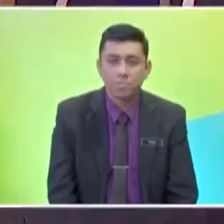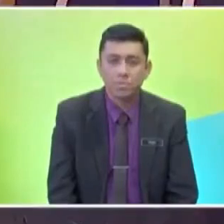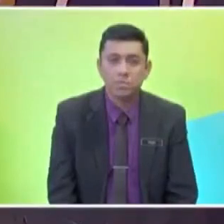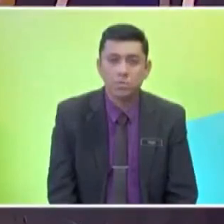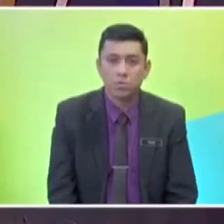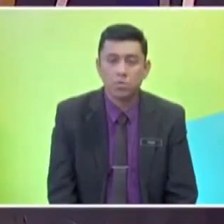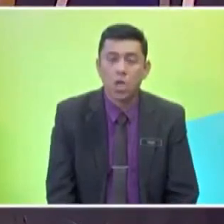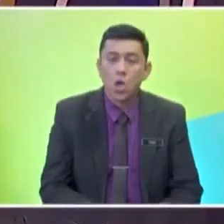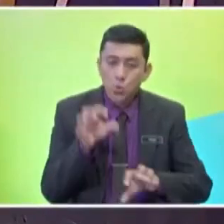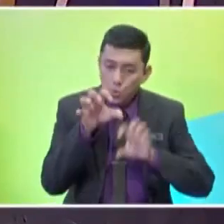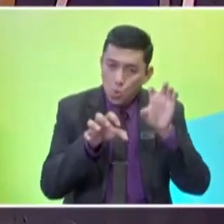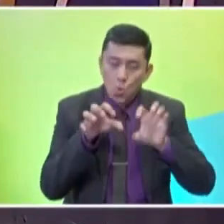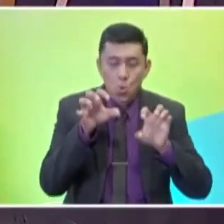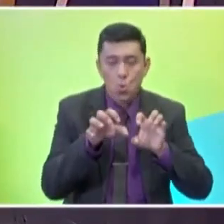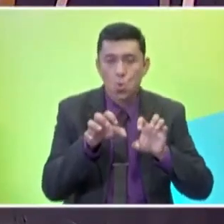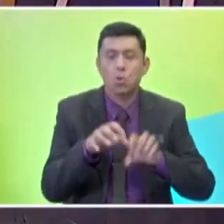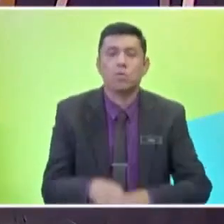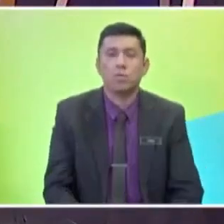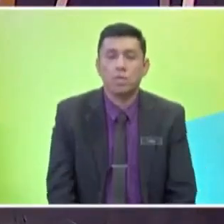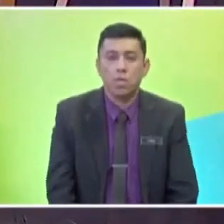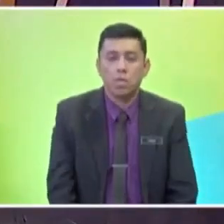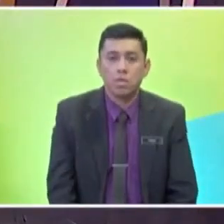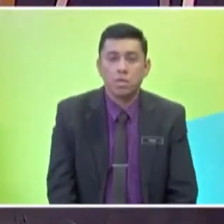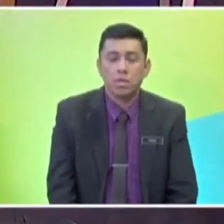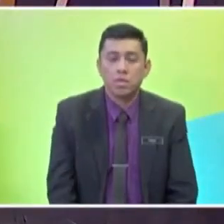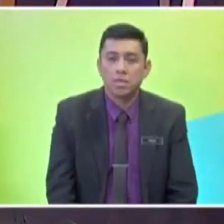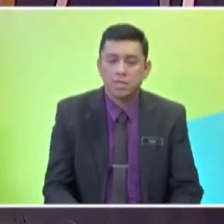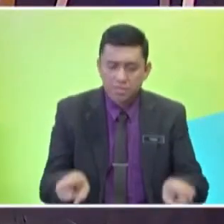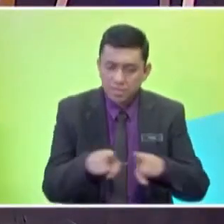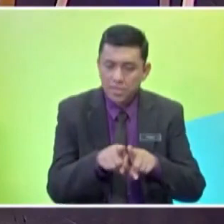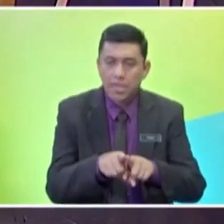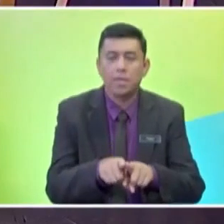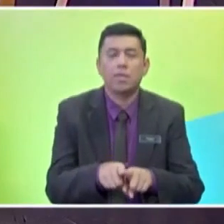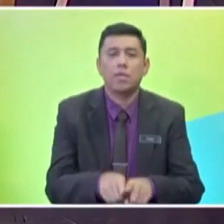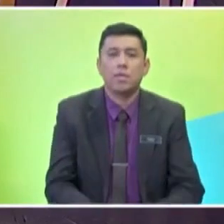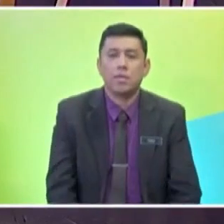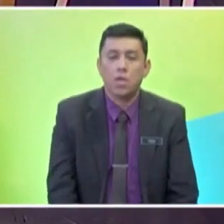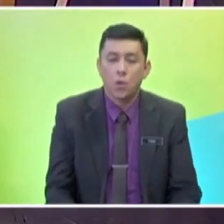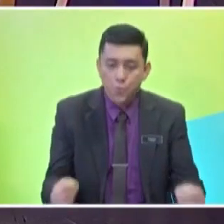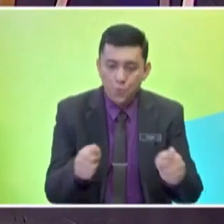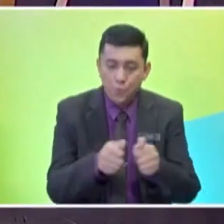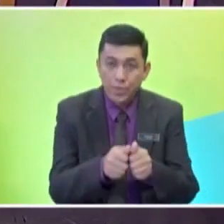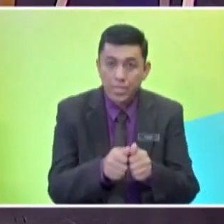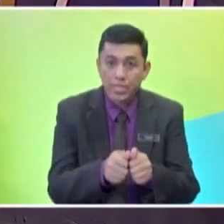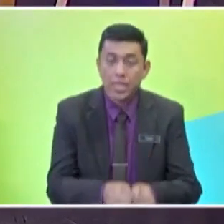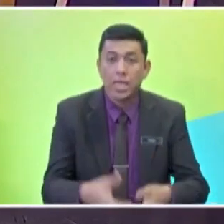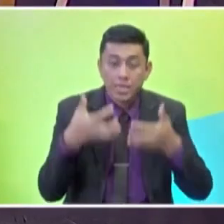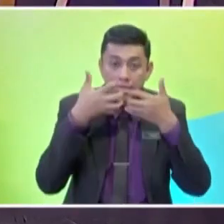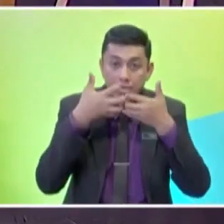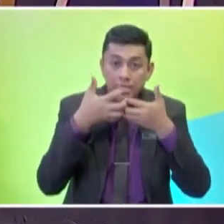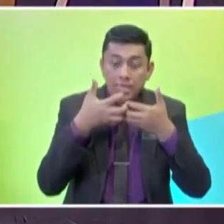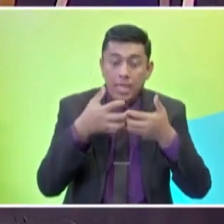have dogs. Dogs have body parts like a cat. Okay. Okay, so